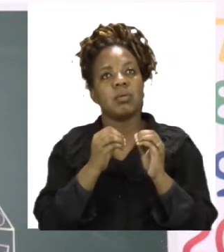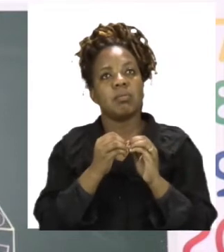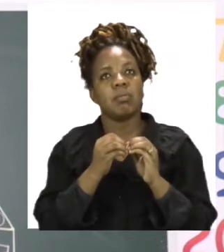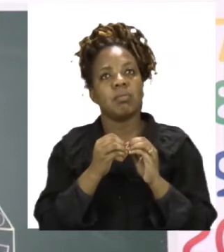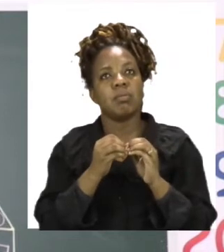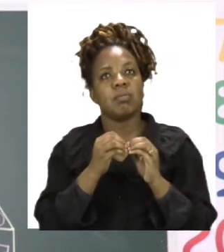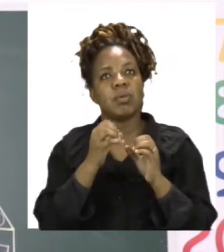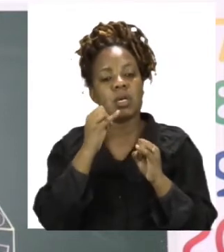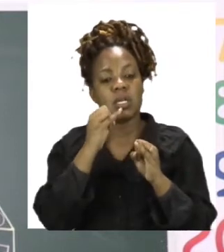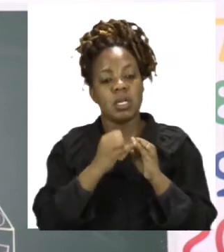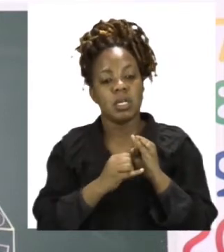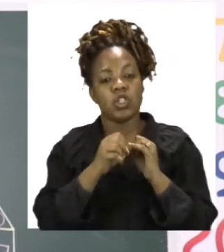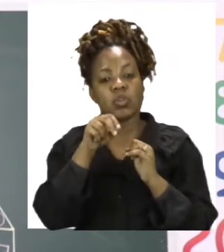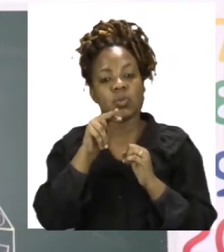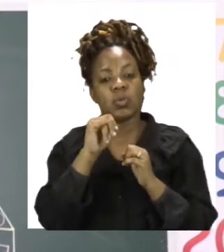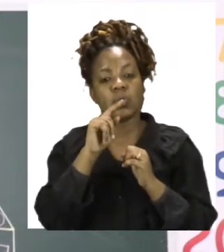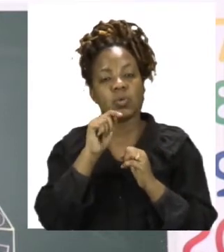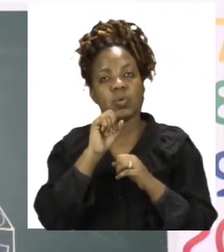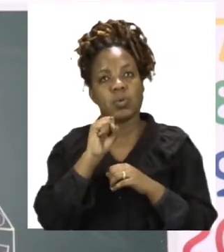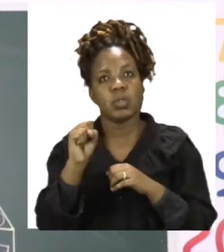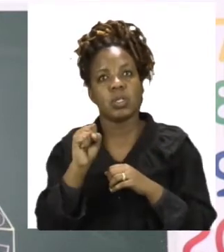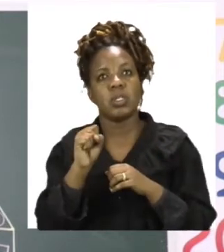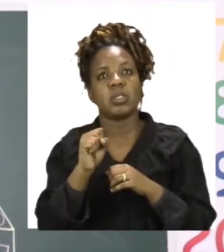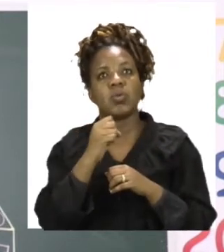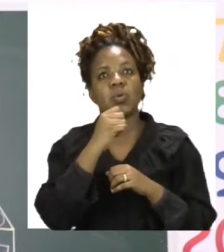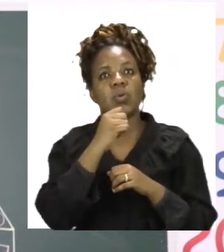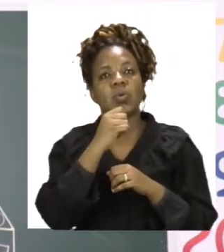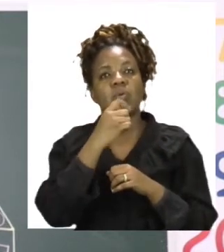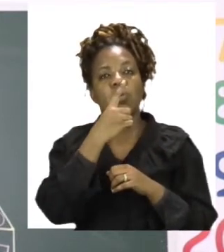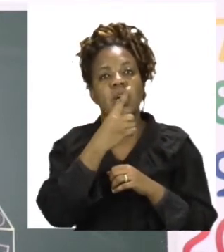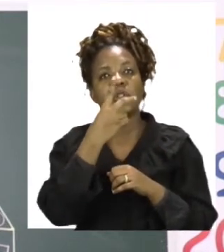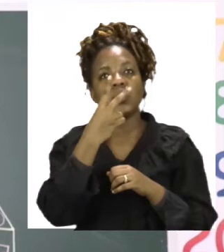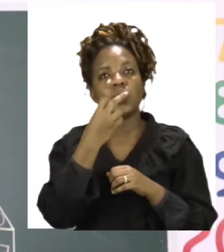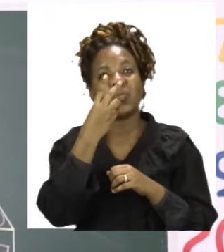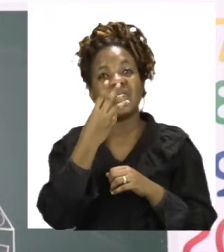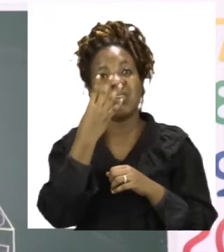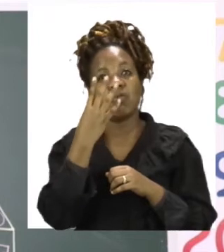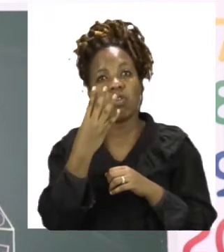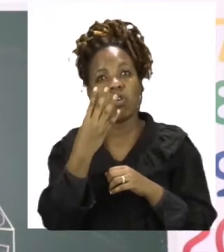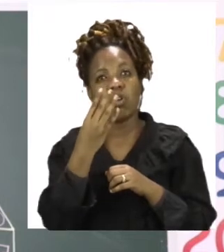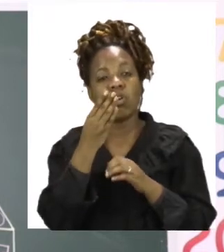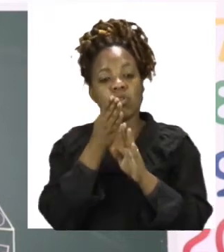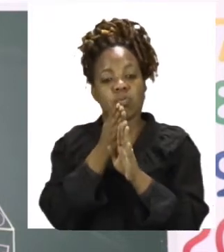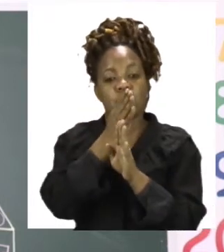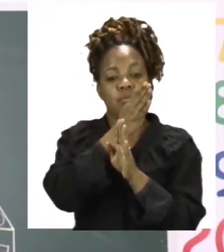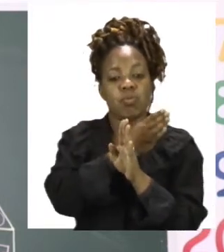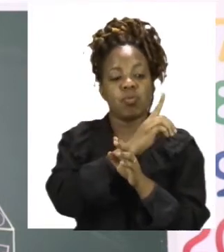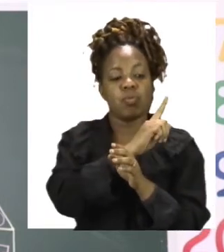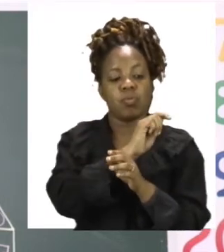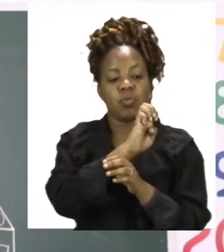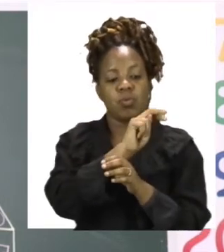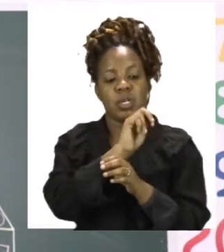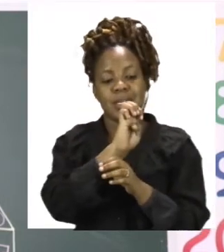to check. If the number or the unit is more like 5, 6, 7, 8